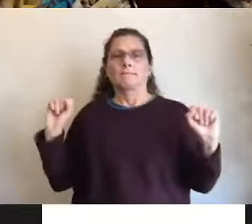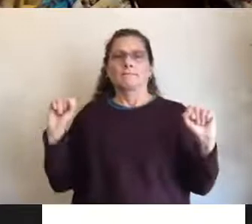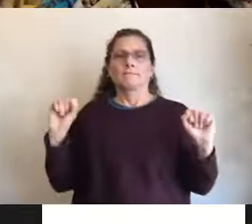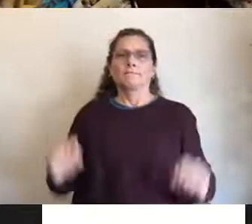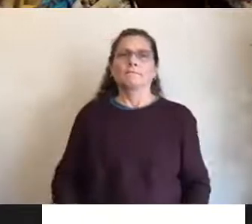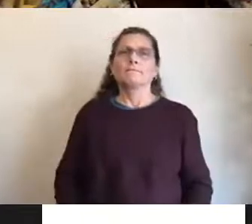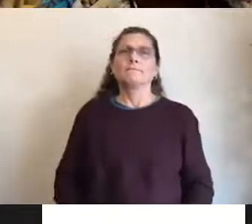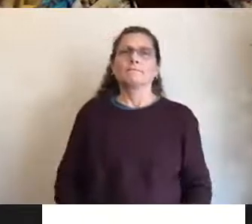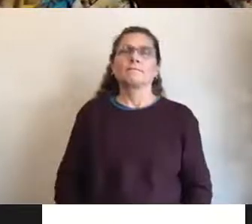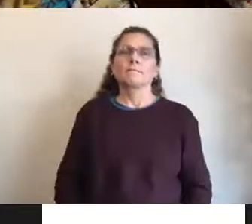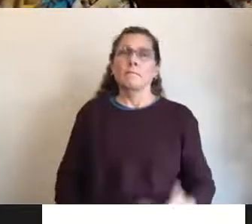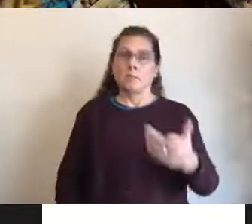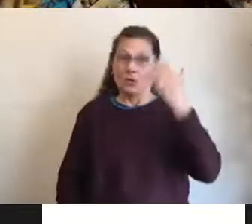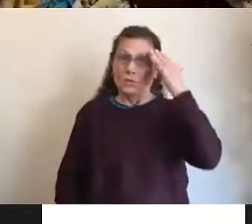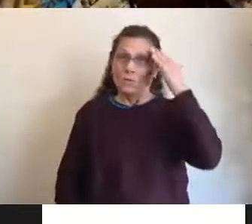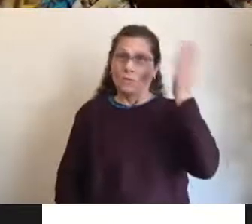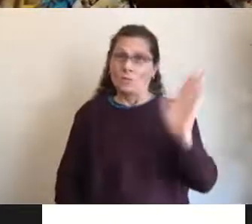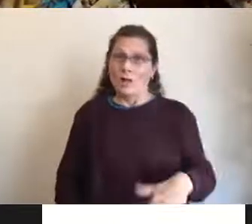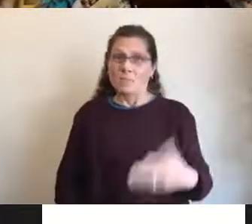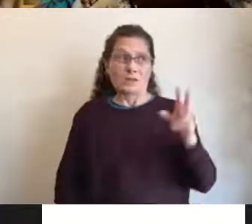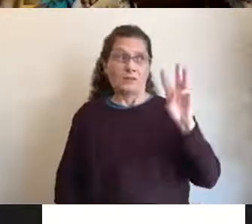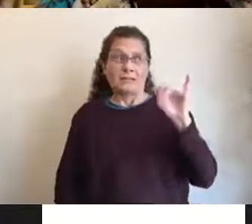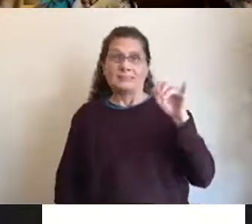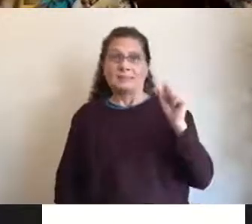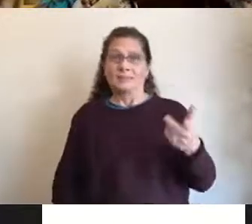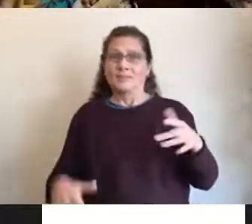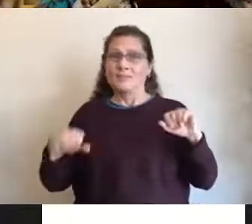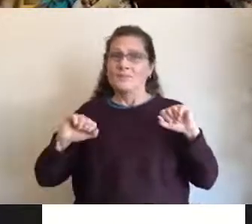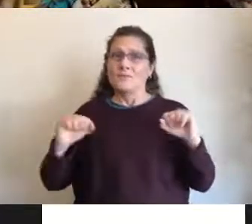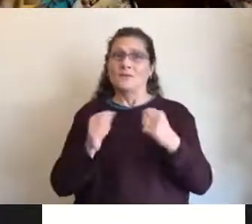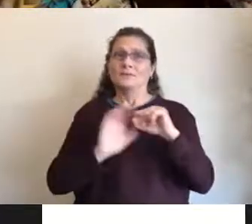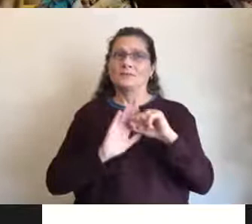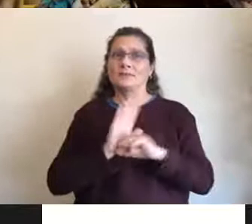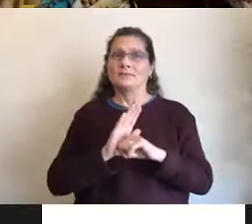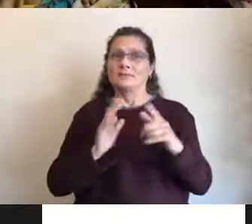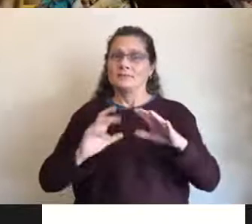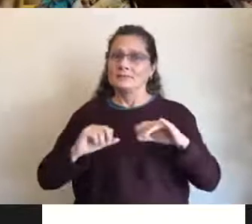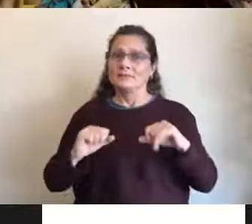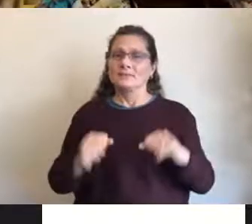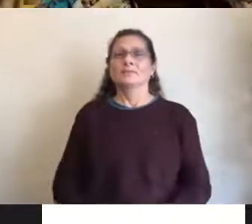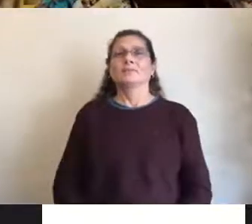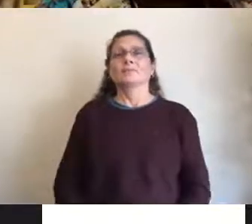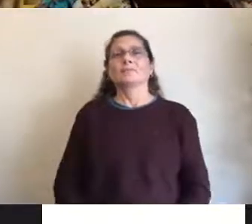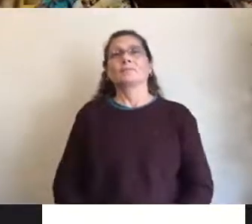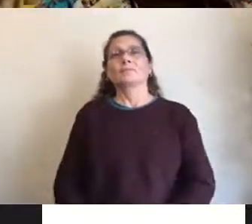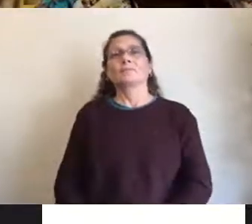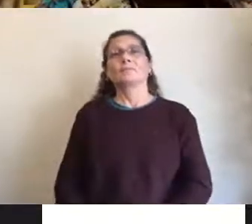people, but do so in an incredibly safe way. Applications and guidelines for the program are available online at